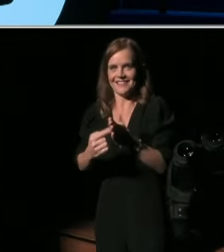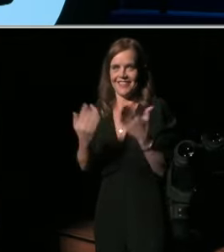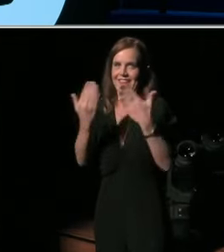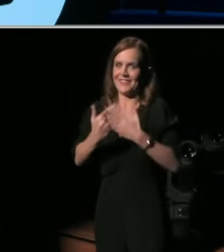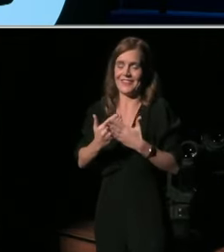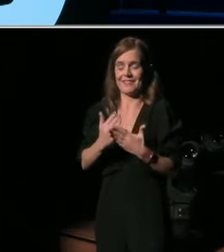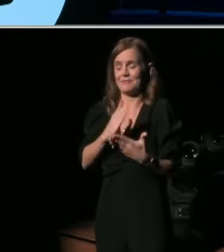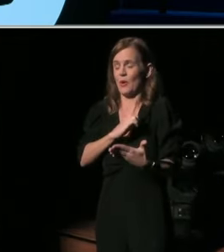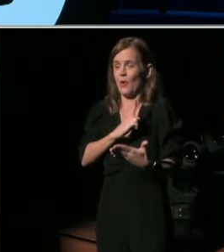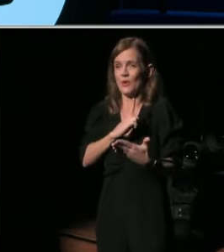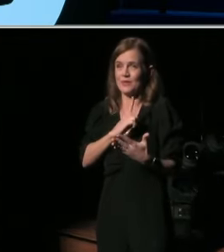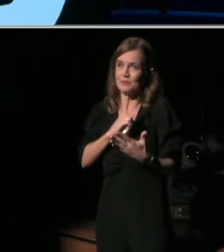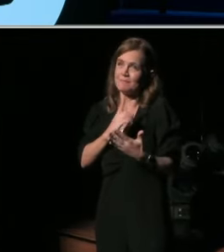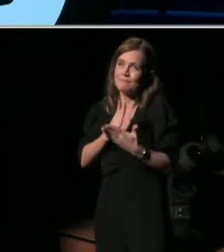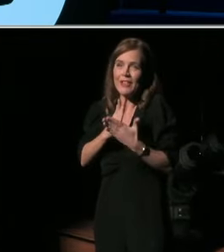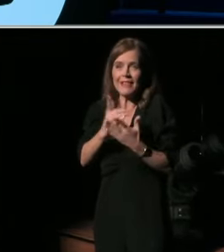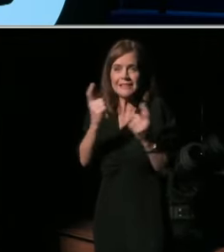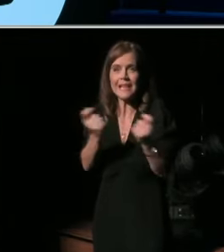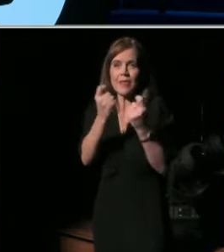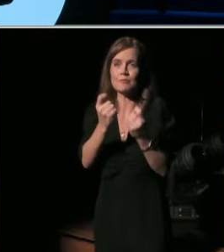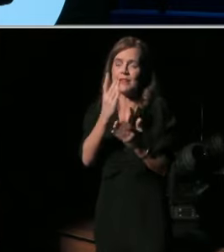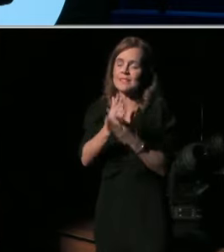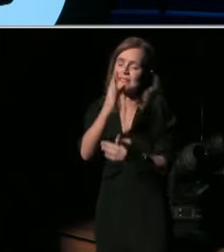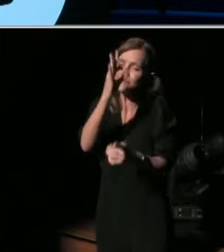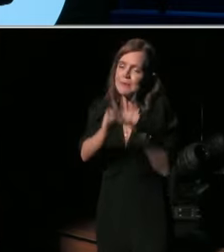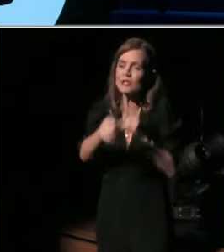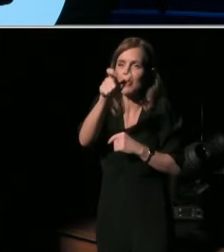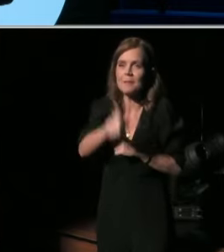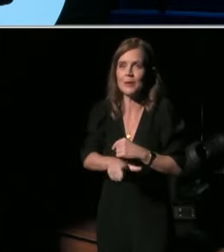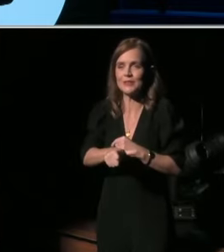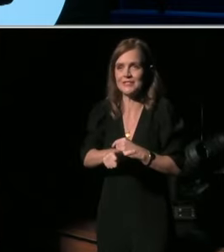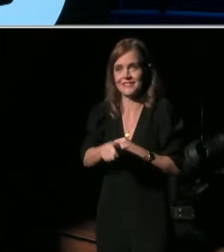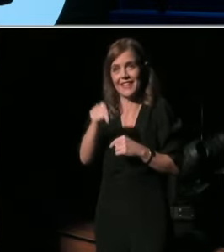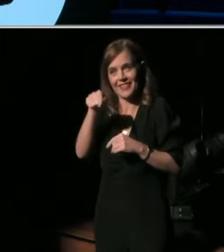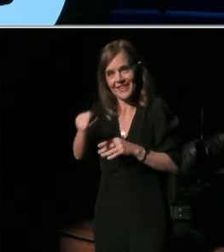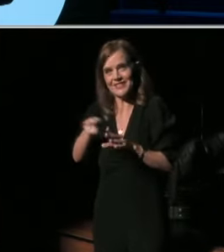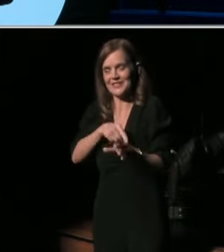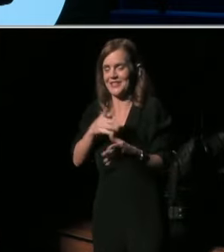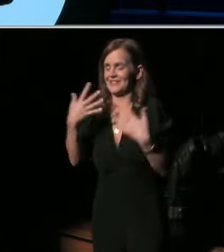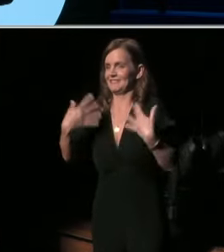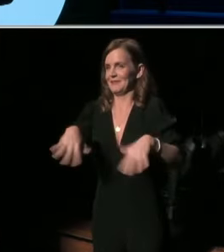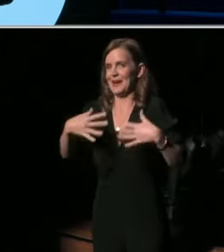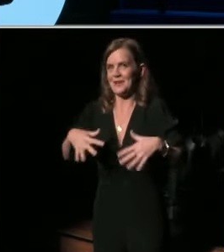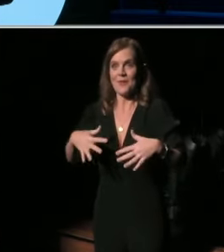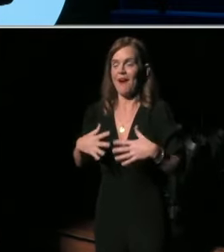truly special, and this year is no exception. No.